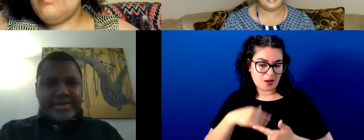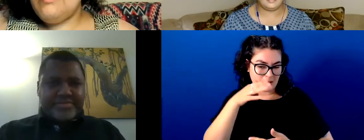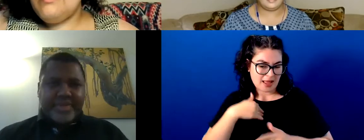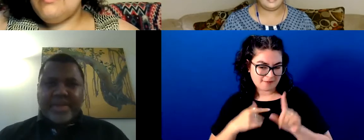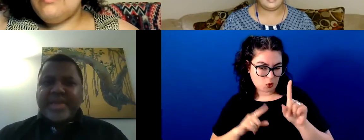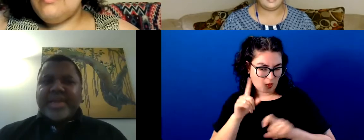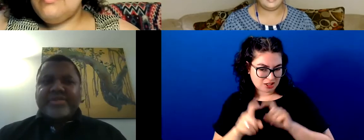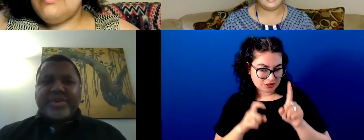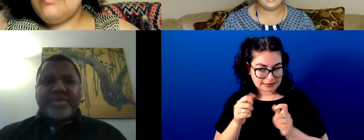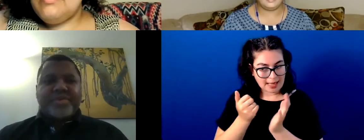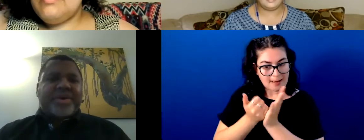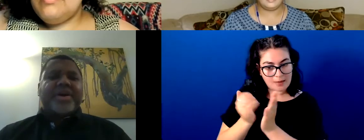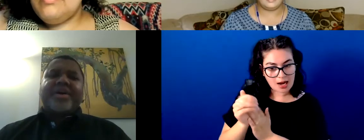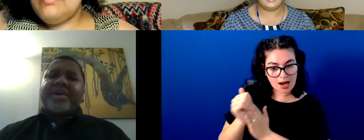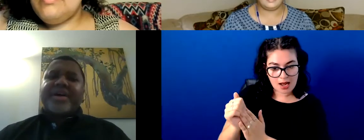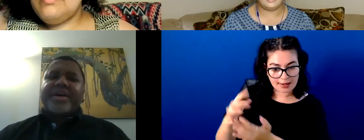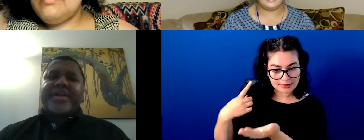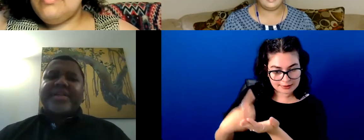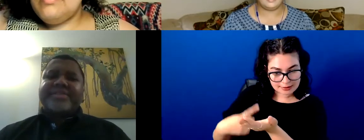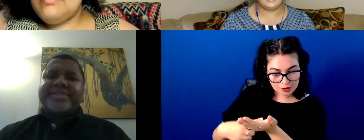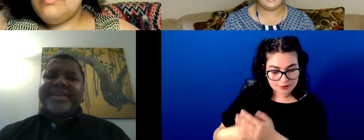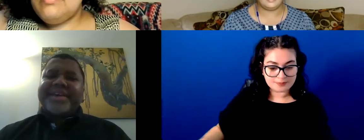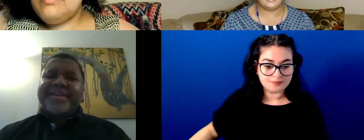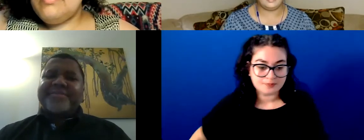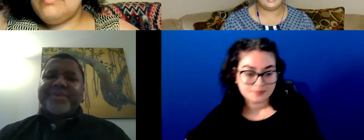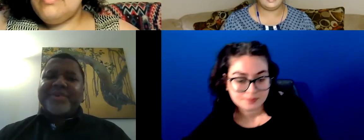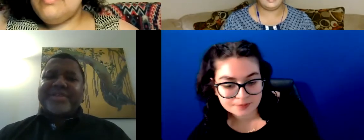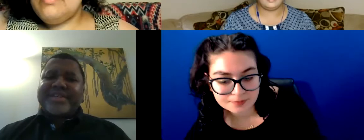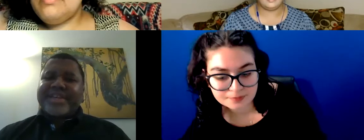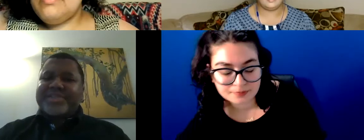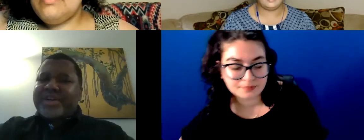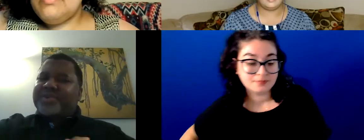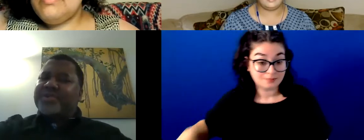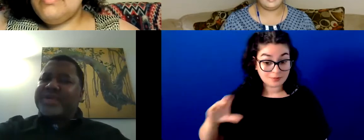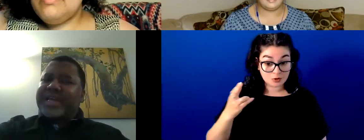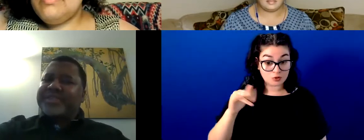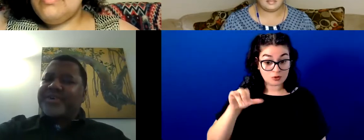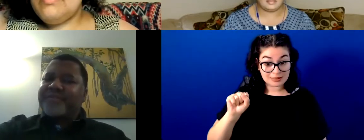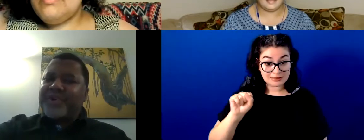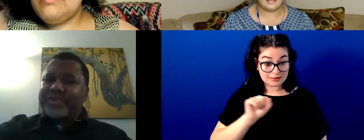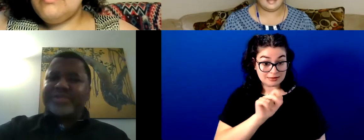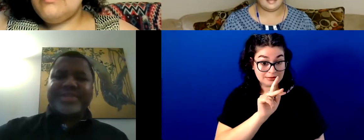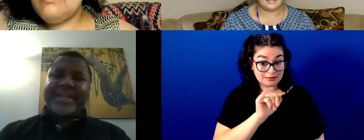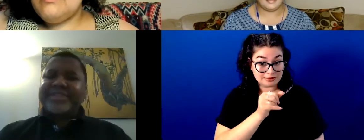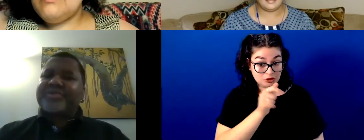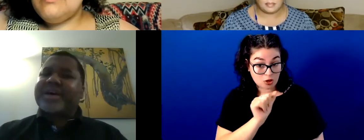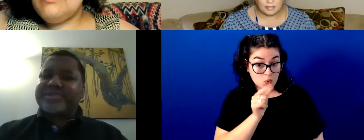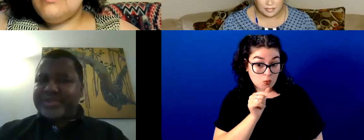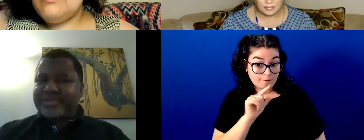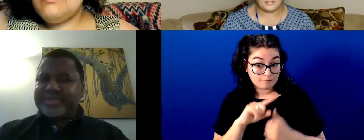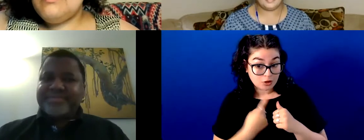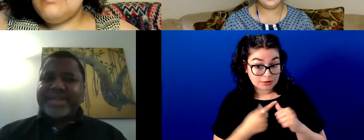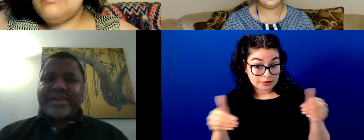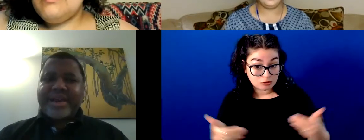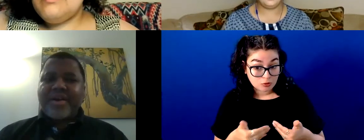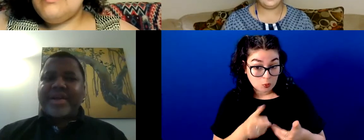guide. So let's see, Chris and Kehisha, who would like to go first in